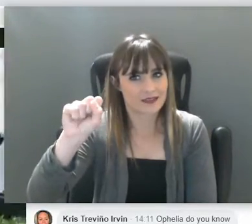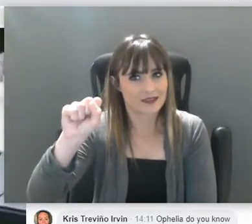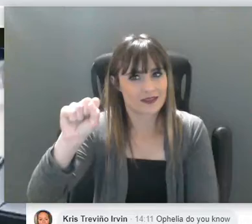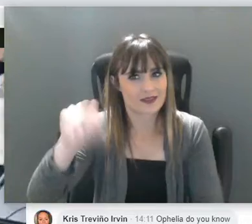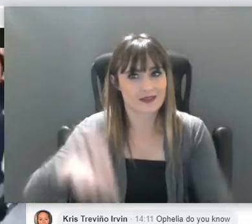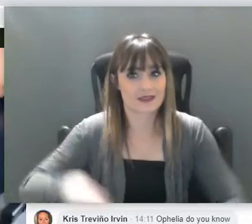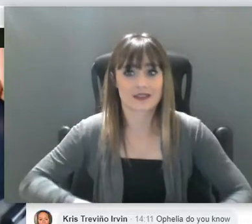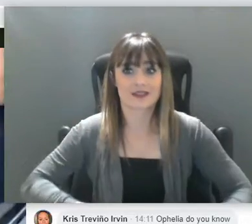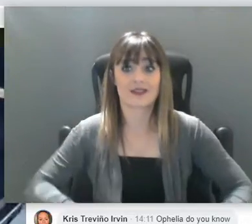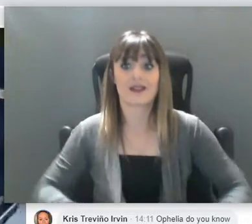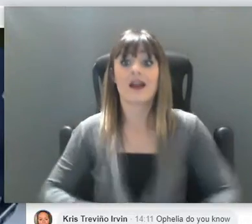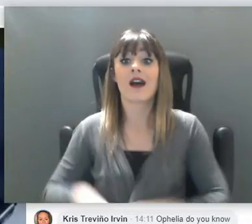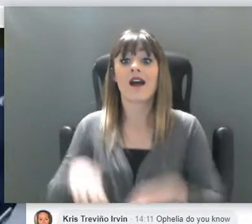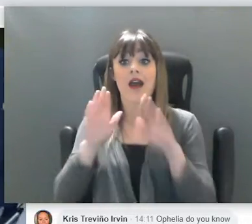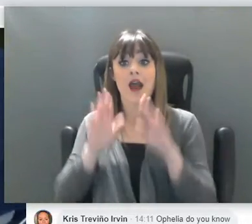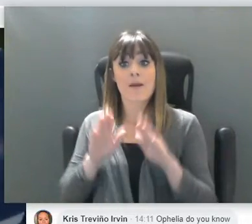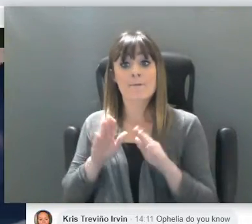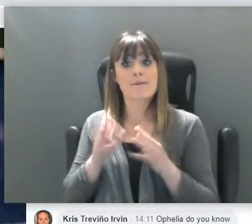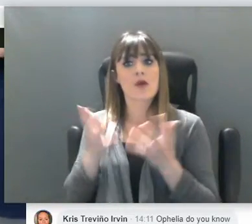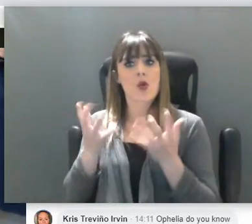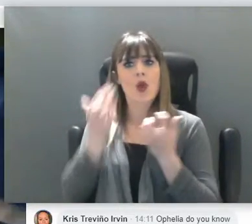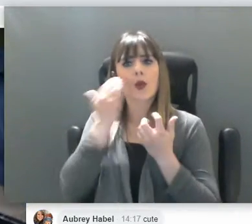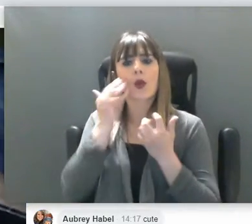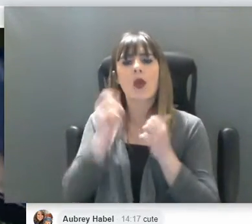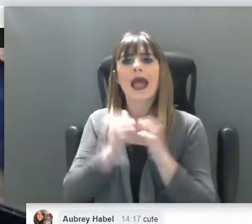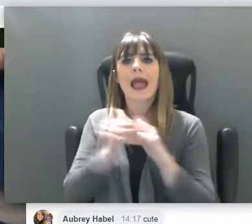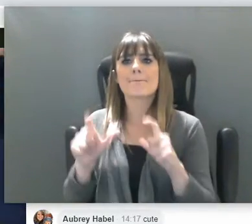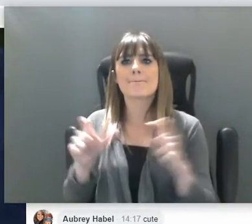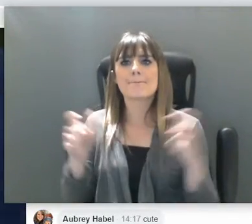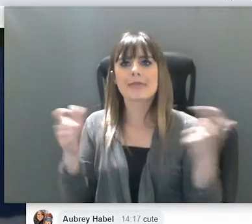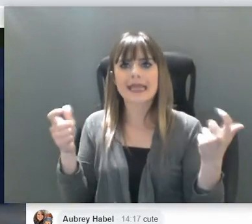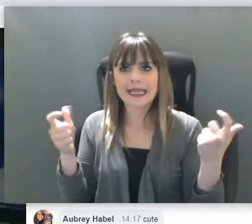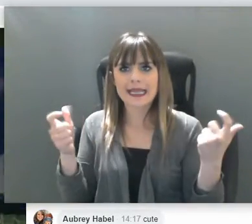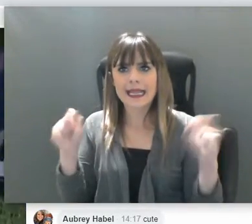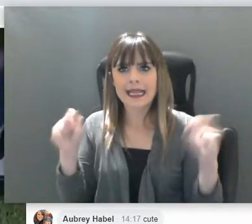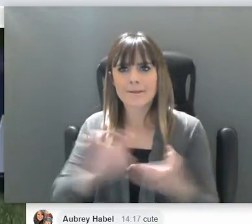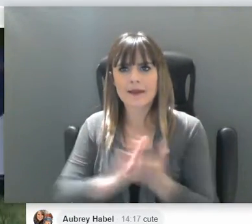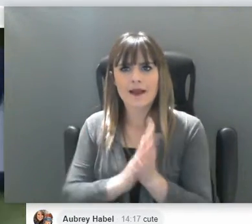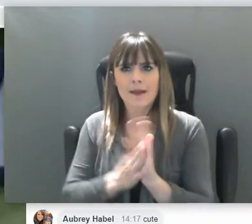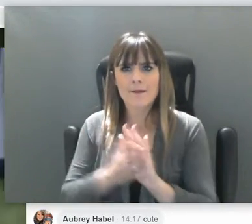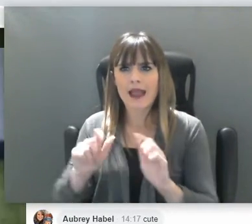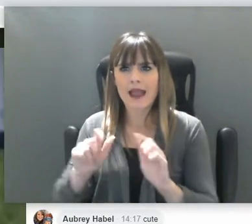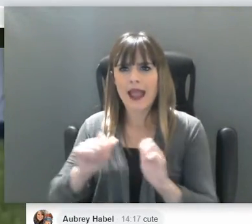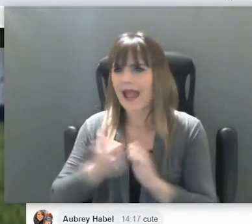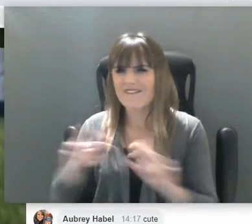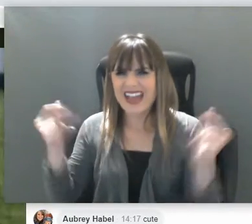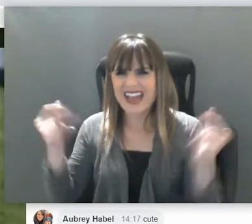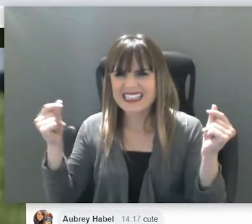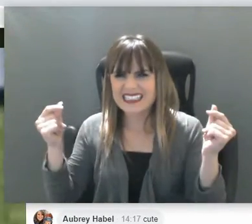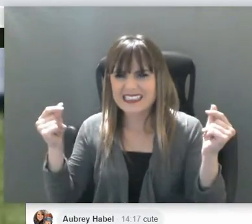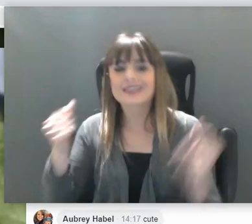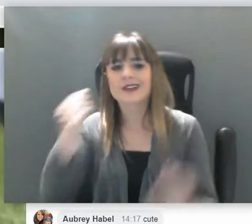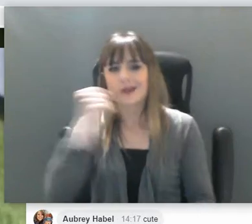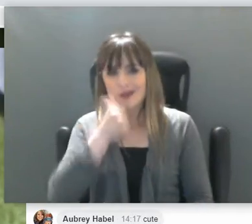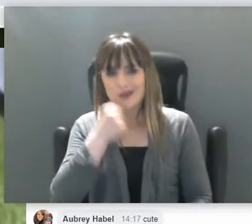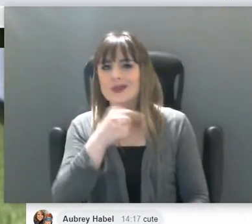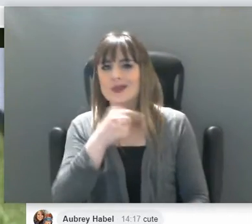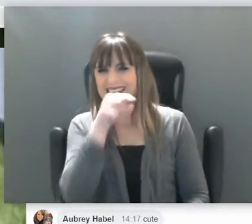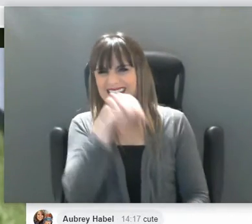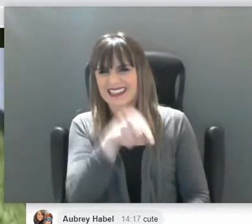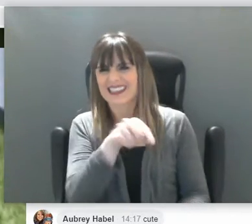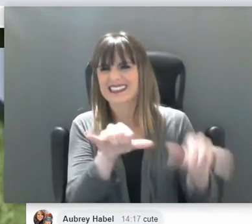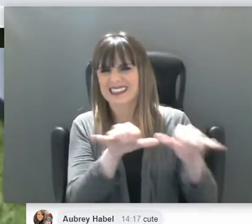want to know how big opossums get and how fast they can run. So the girls get just about this big. Boys can get a little bit bigger than this,